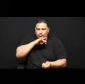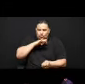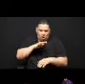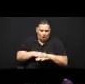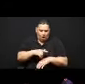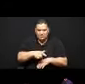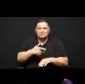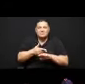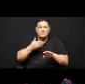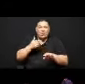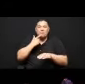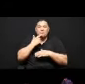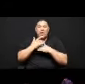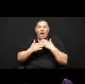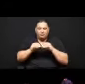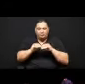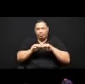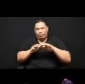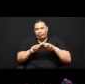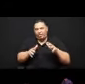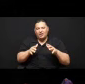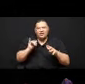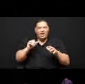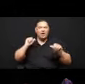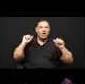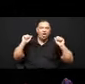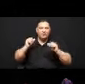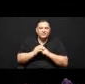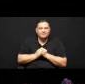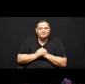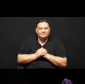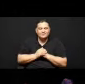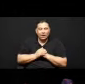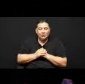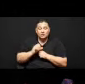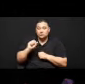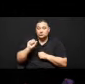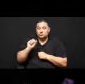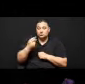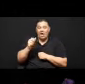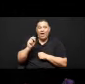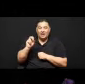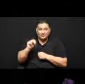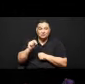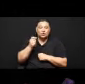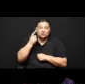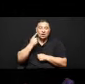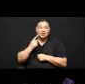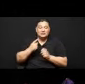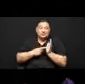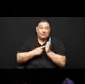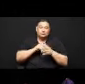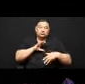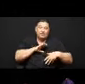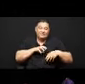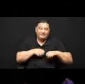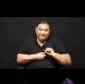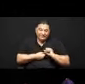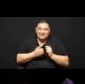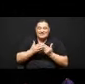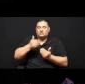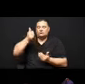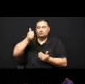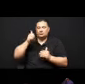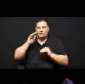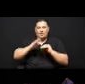cloth. Shannon understands sometimes grief is easier than hunger. She